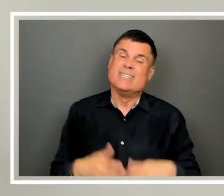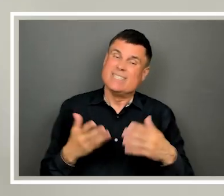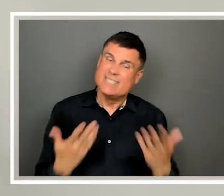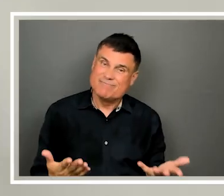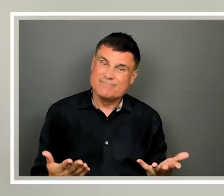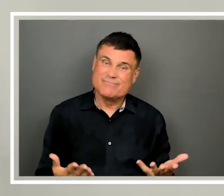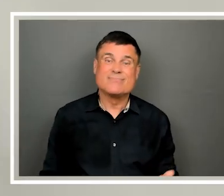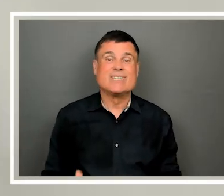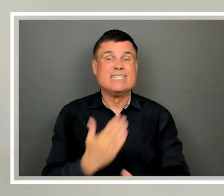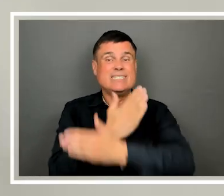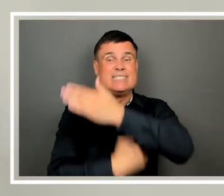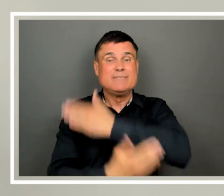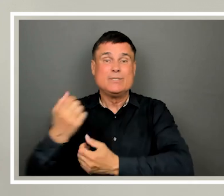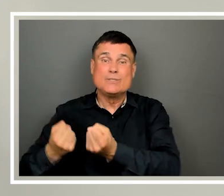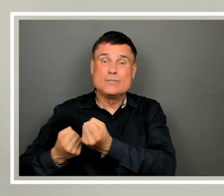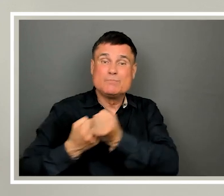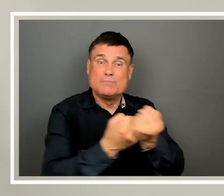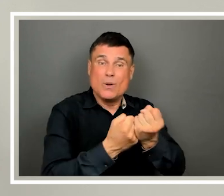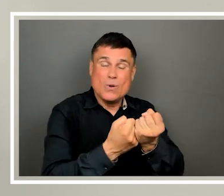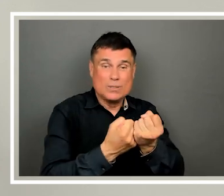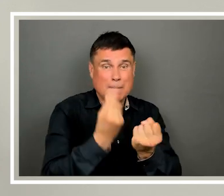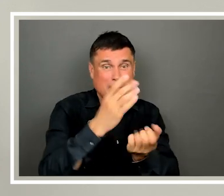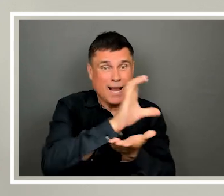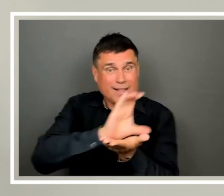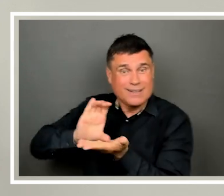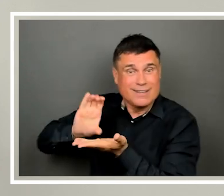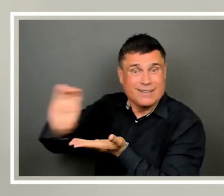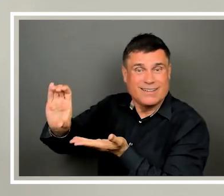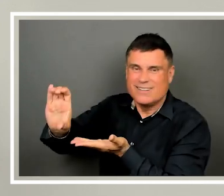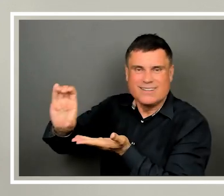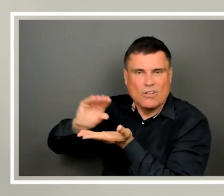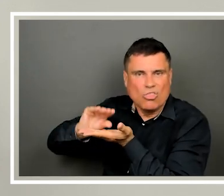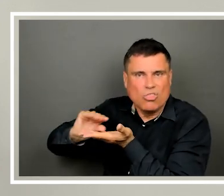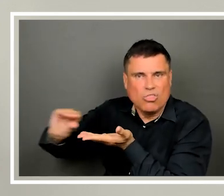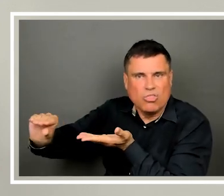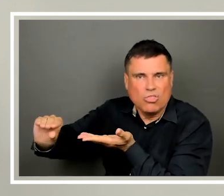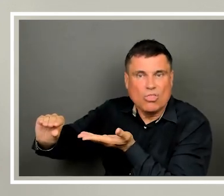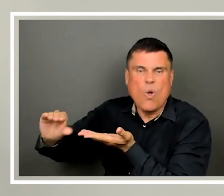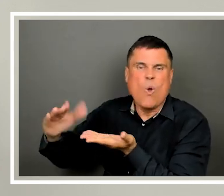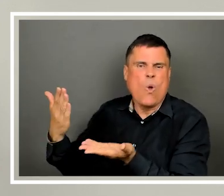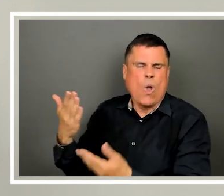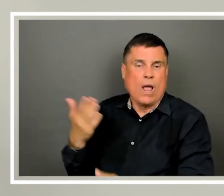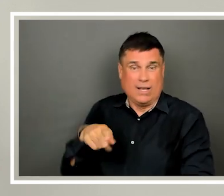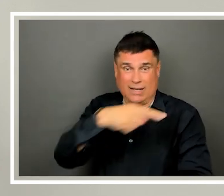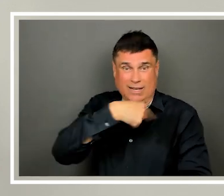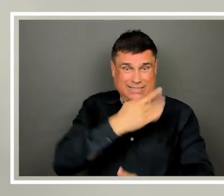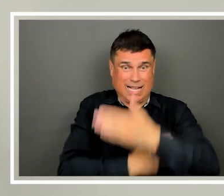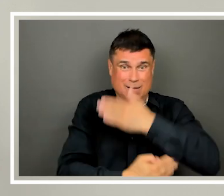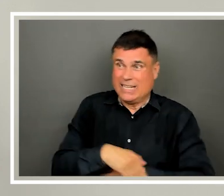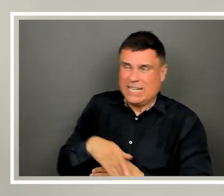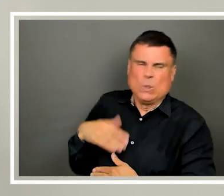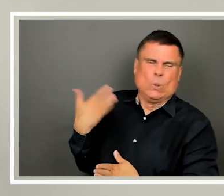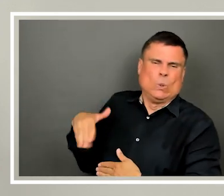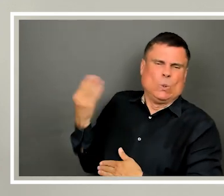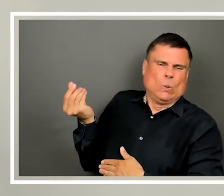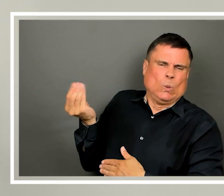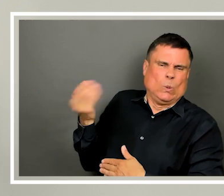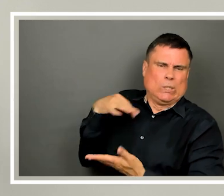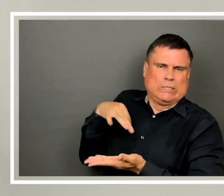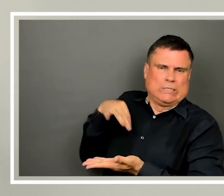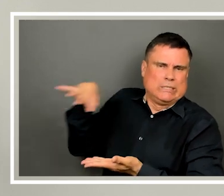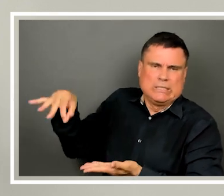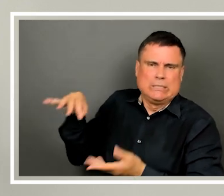Unfortunately, disability support services are often underfunded and unaffordable to persons